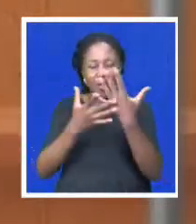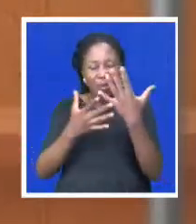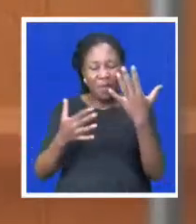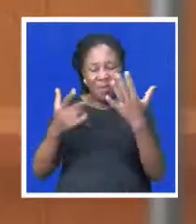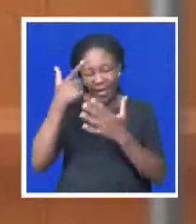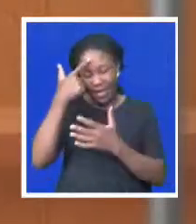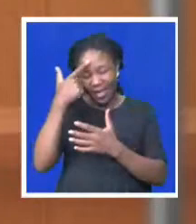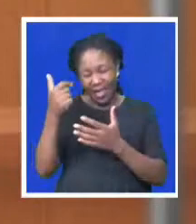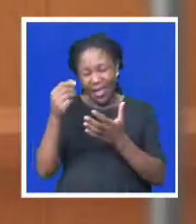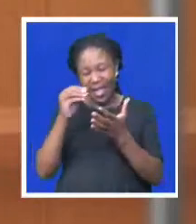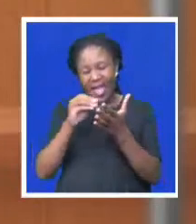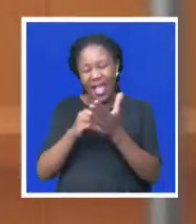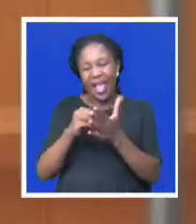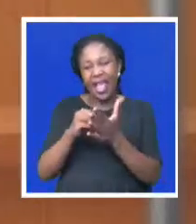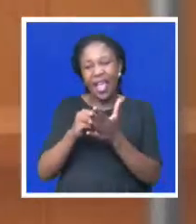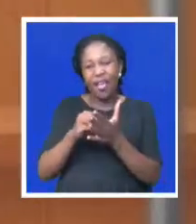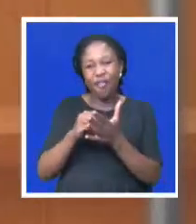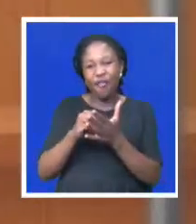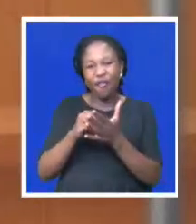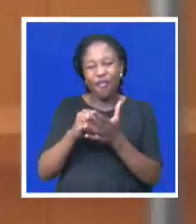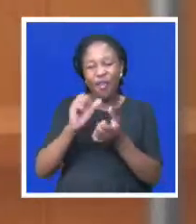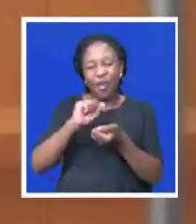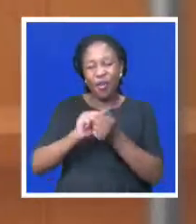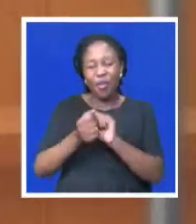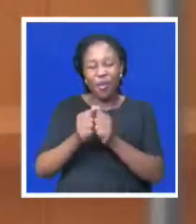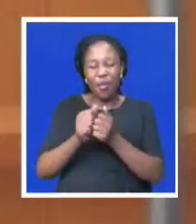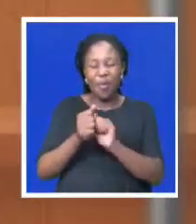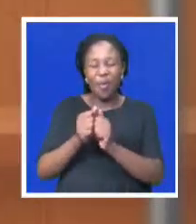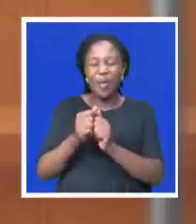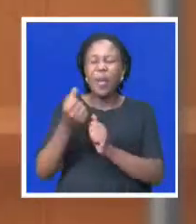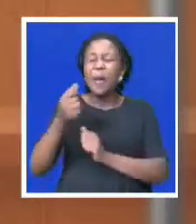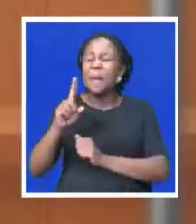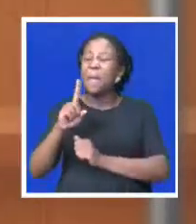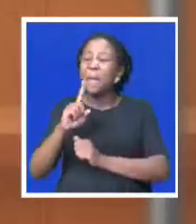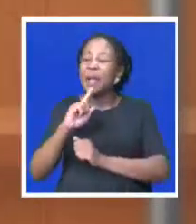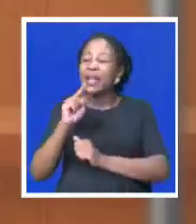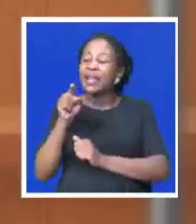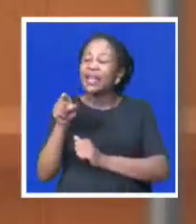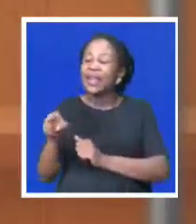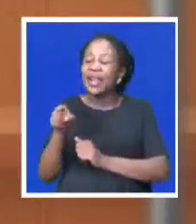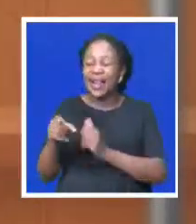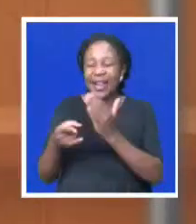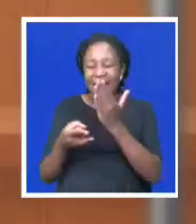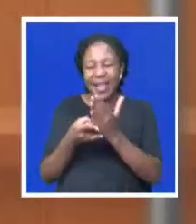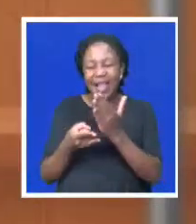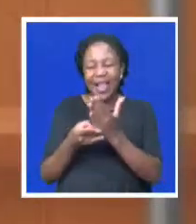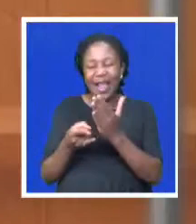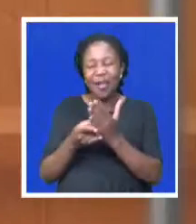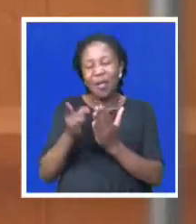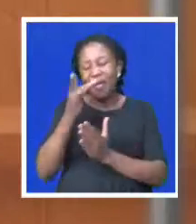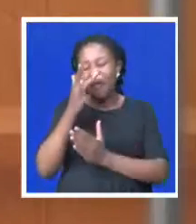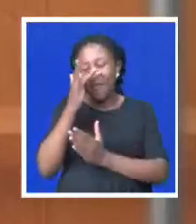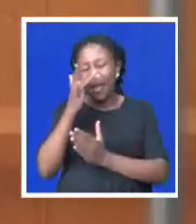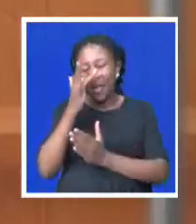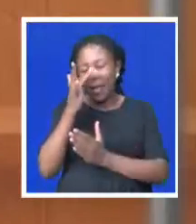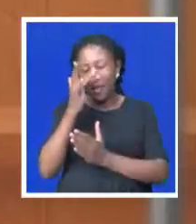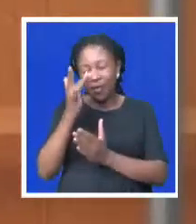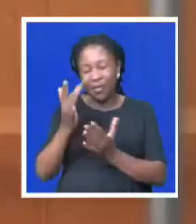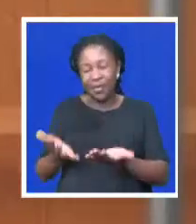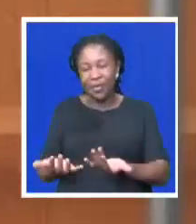to the flowers because it used to water them. Through the leaks, the flowers grow. So just as you